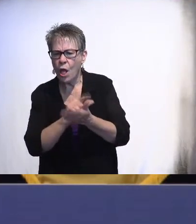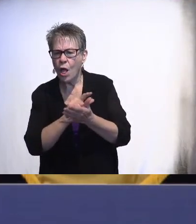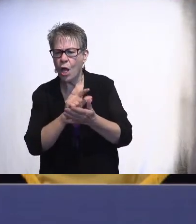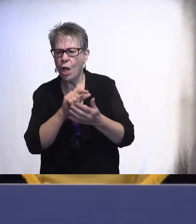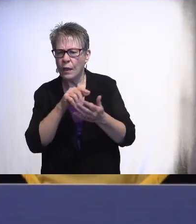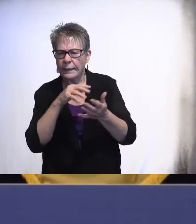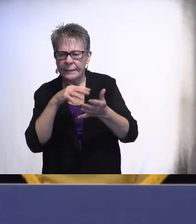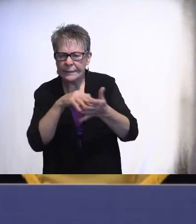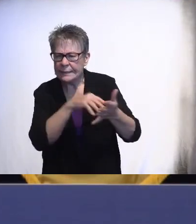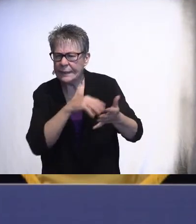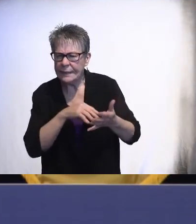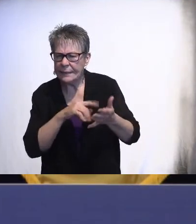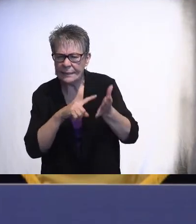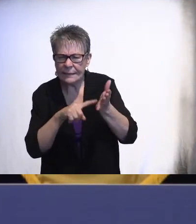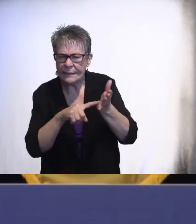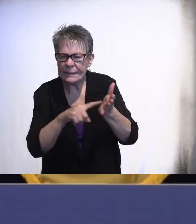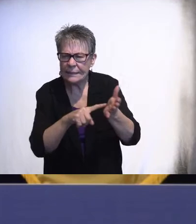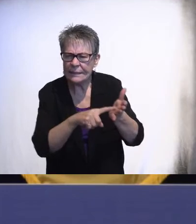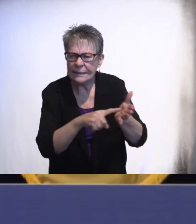that is off topic.